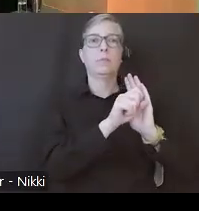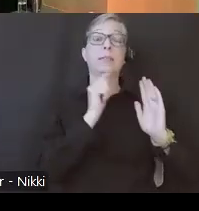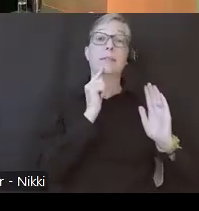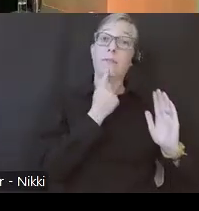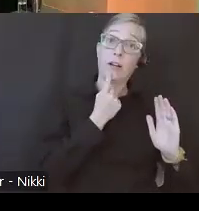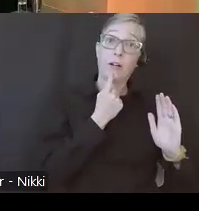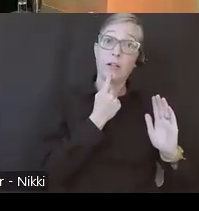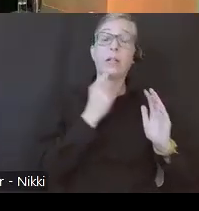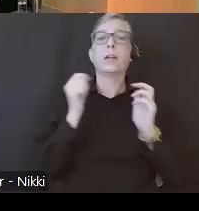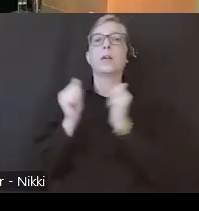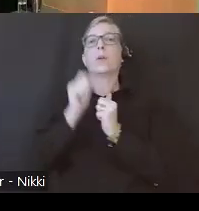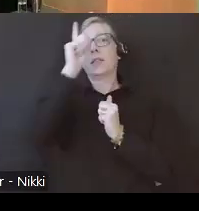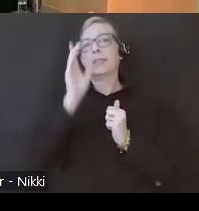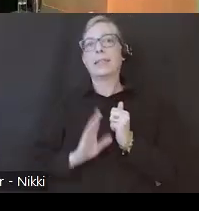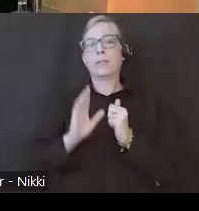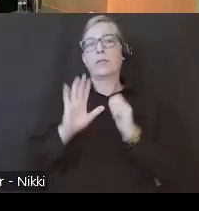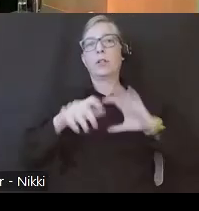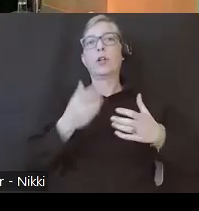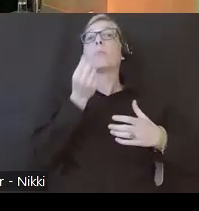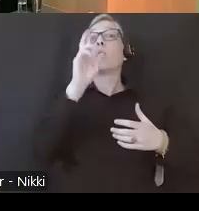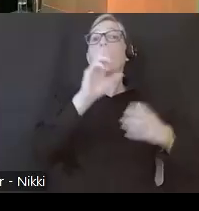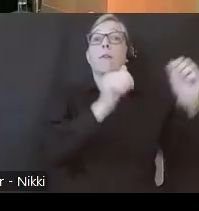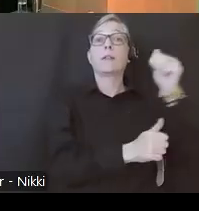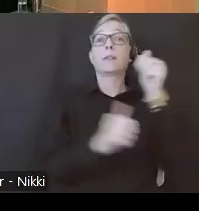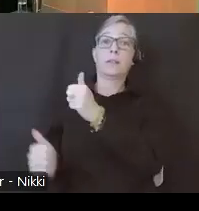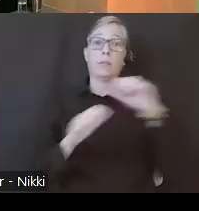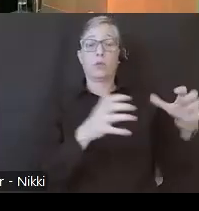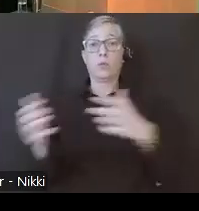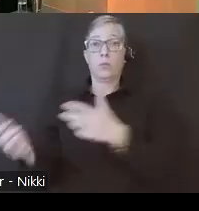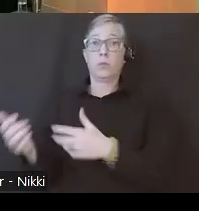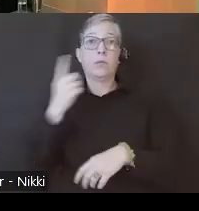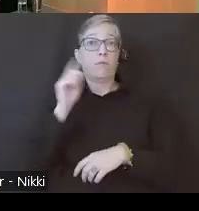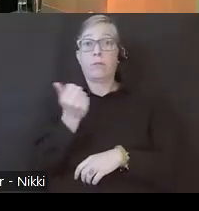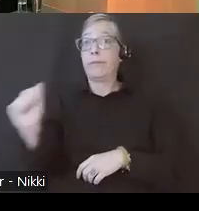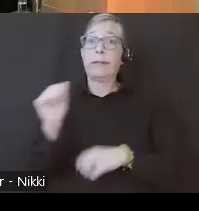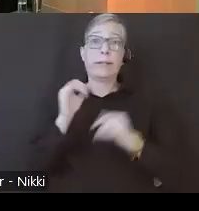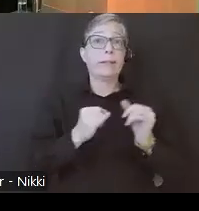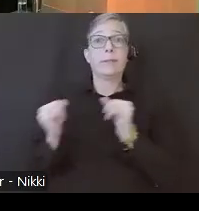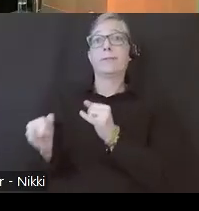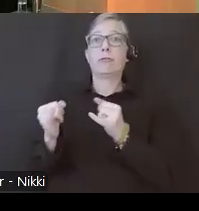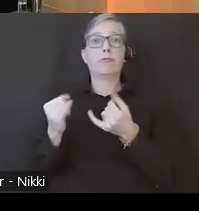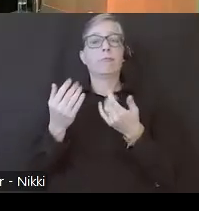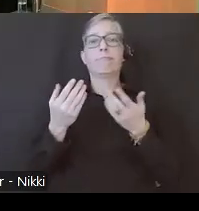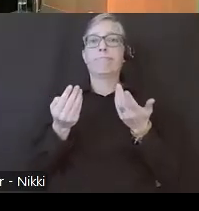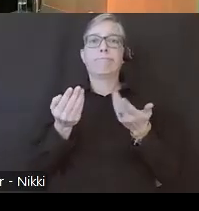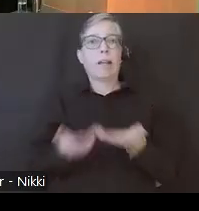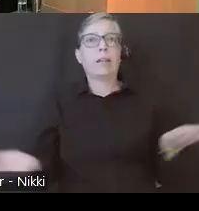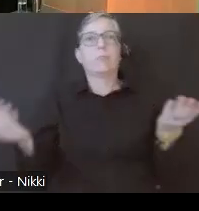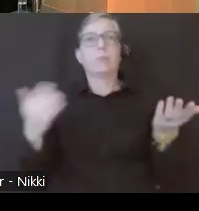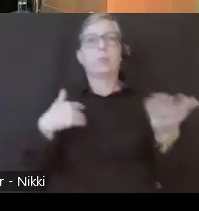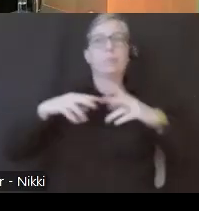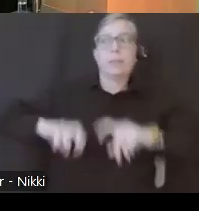subgroups for the total positive symptom score or for individual items assessing hallucinations and delusions. All of